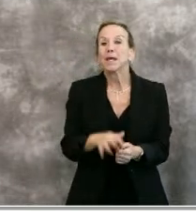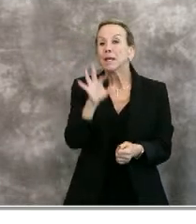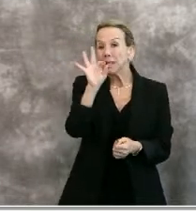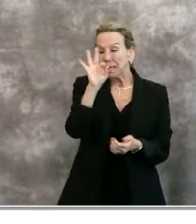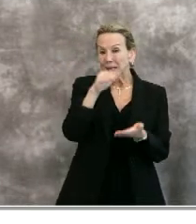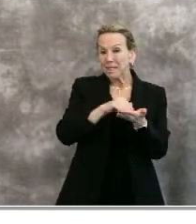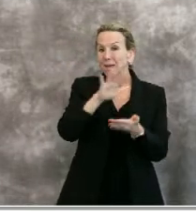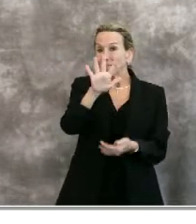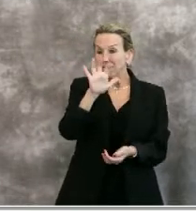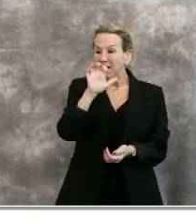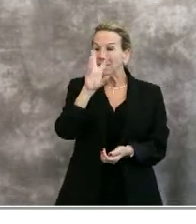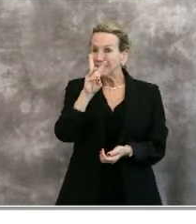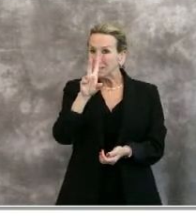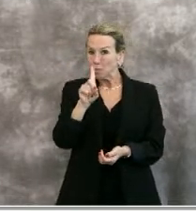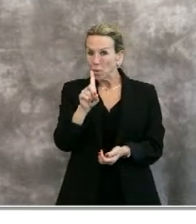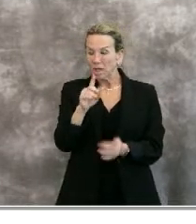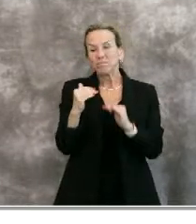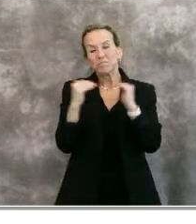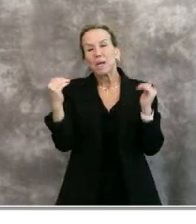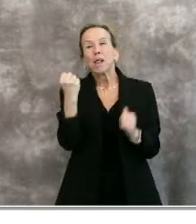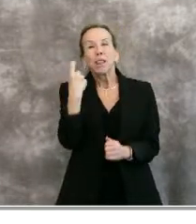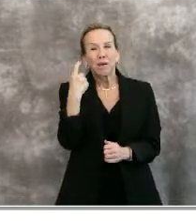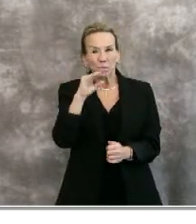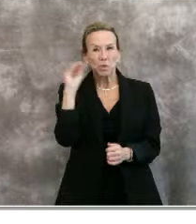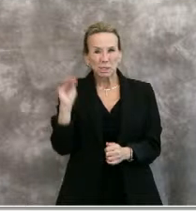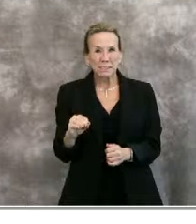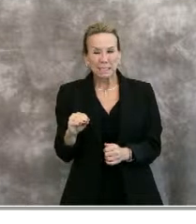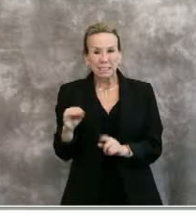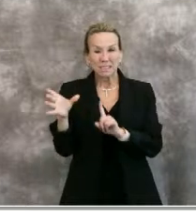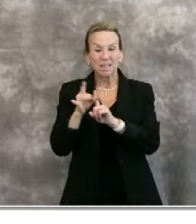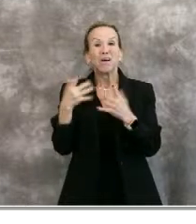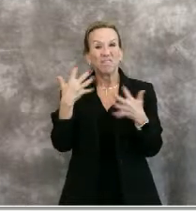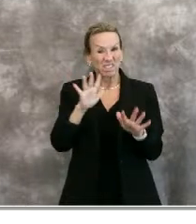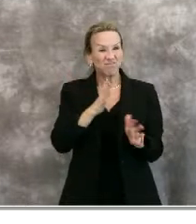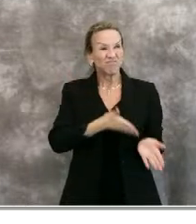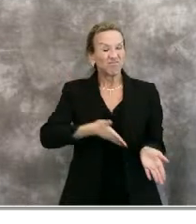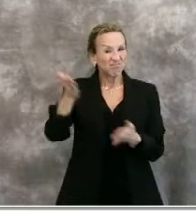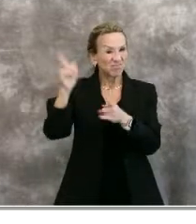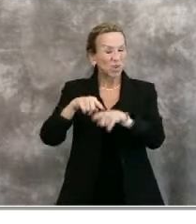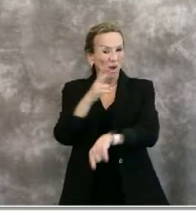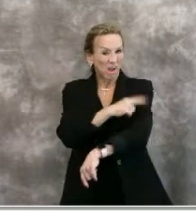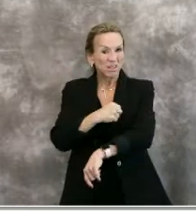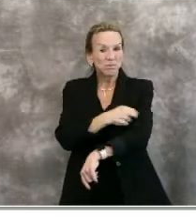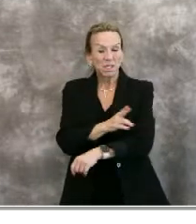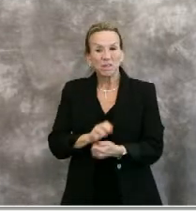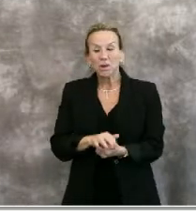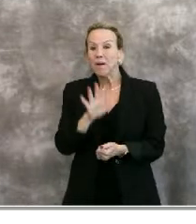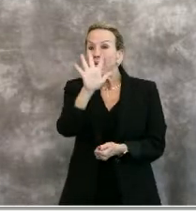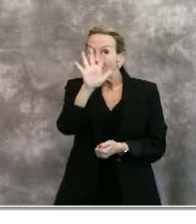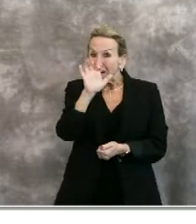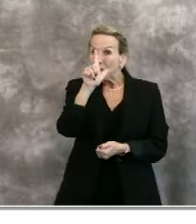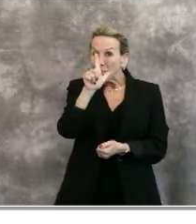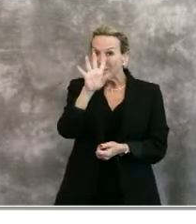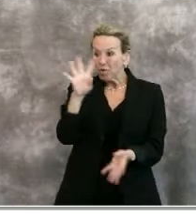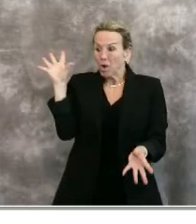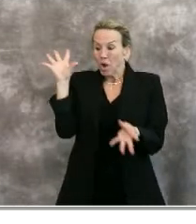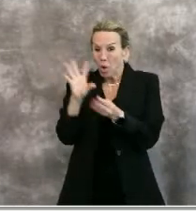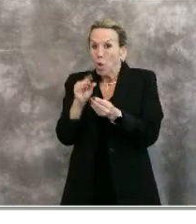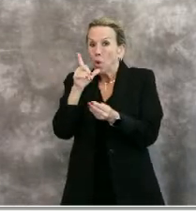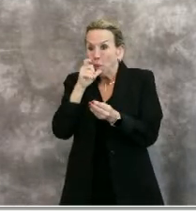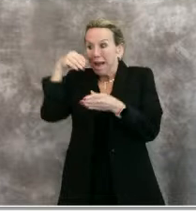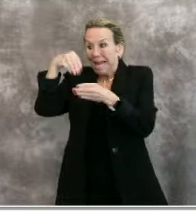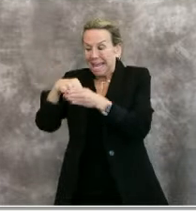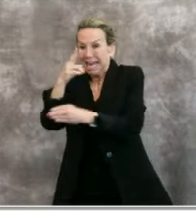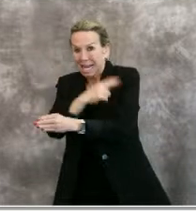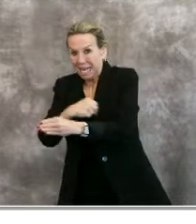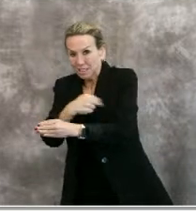1,961 or 11% of cases have been hospitalized, and 524 of the total number of cases have